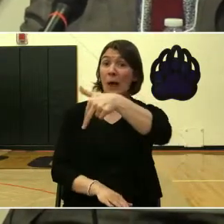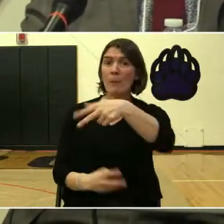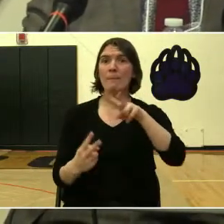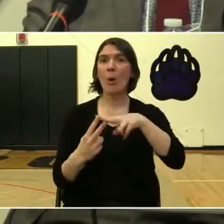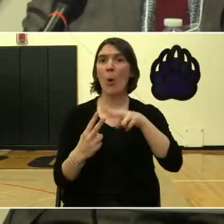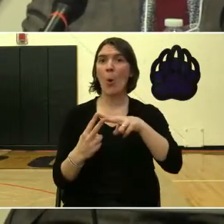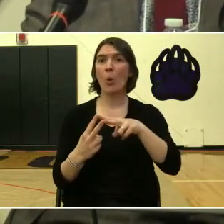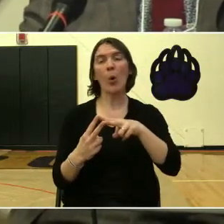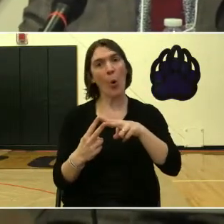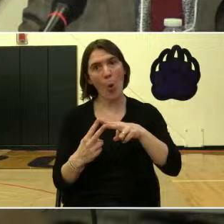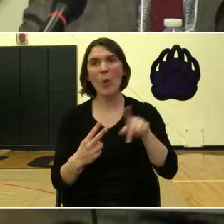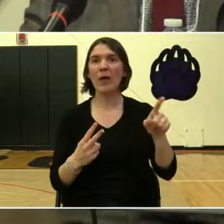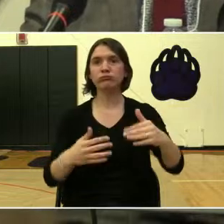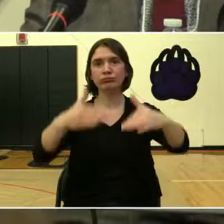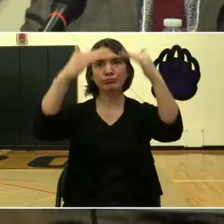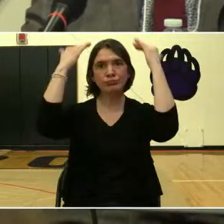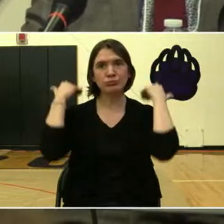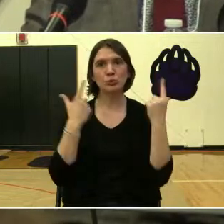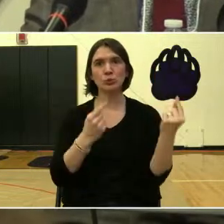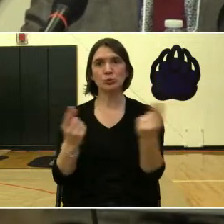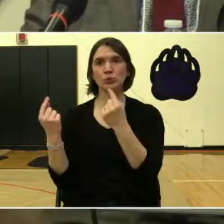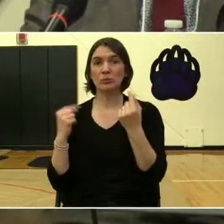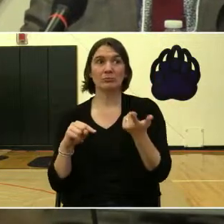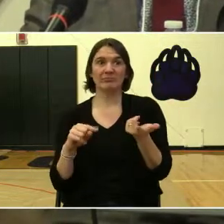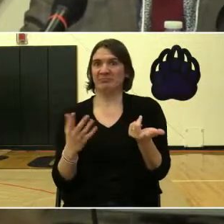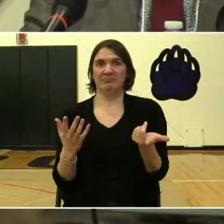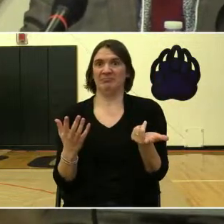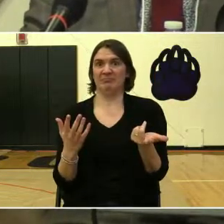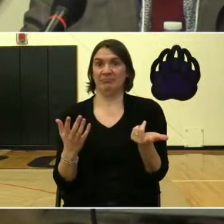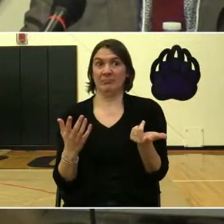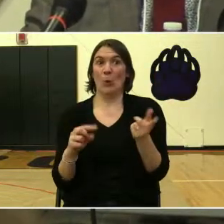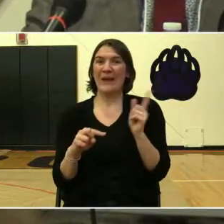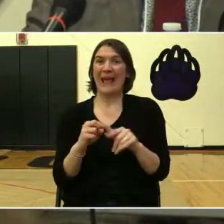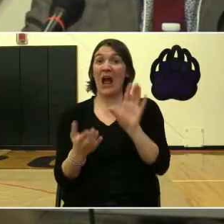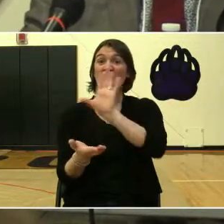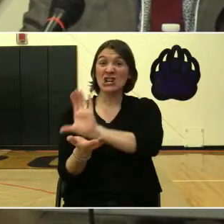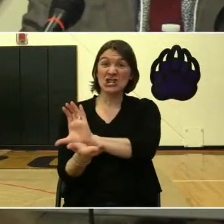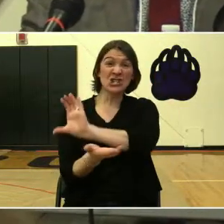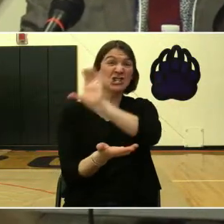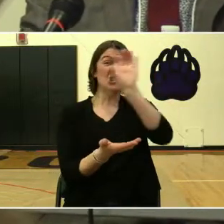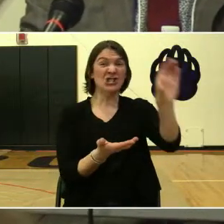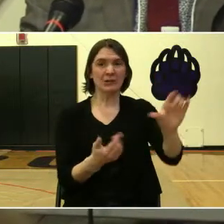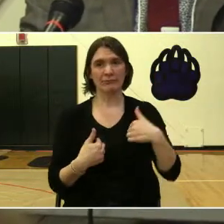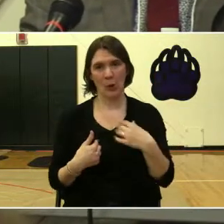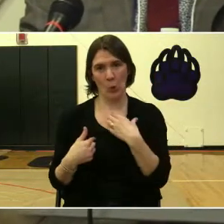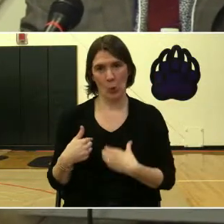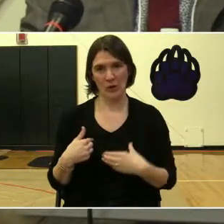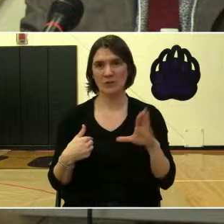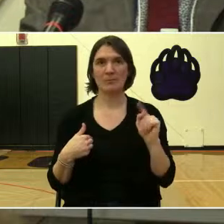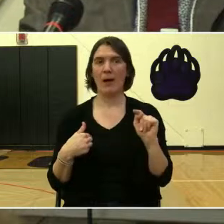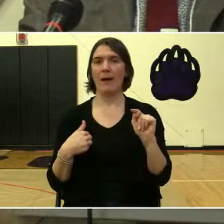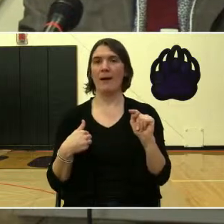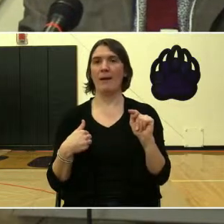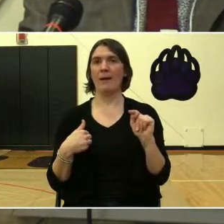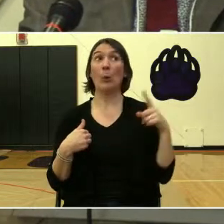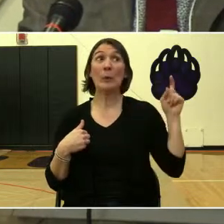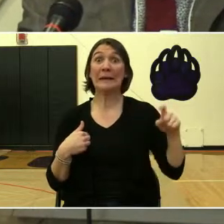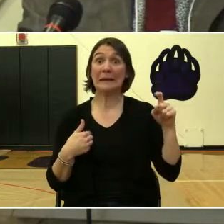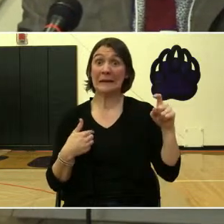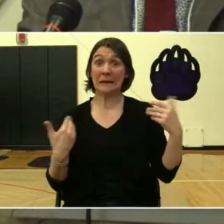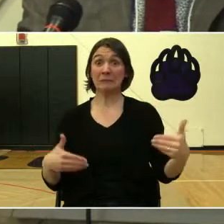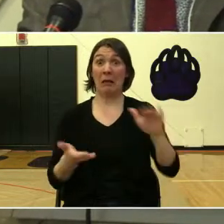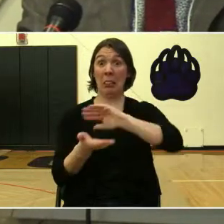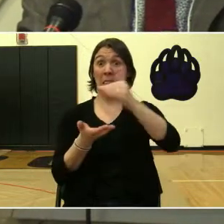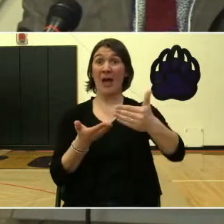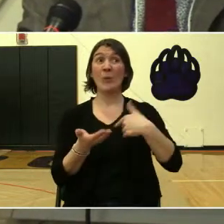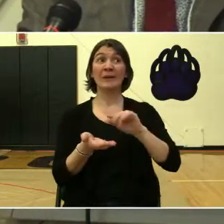it is a little overwhelming and we cannot devote you know as much money as would be